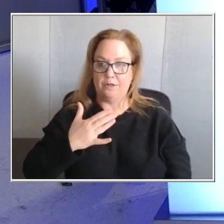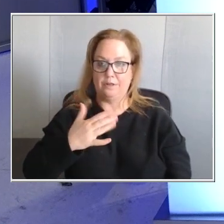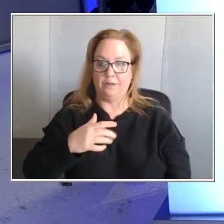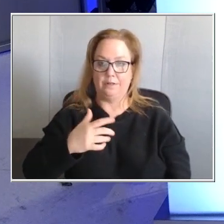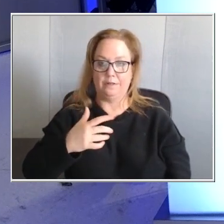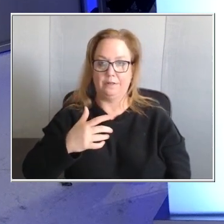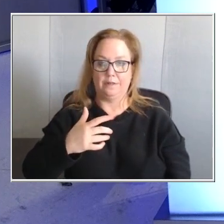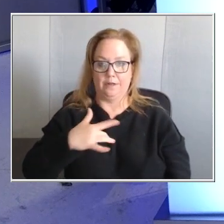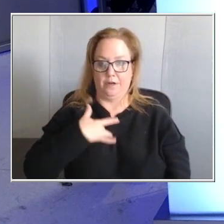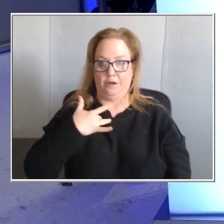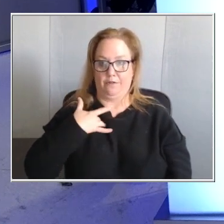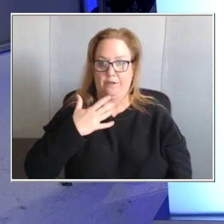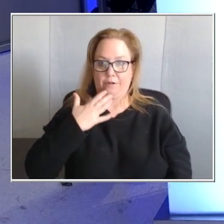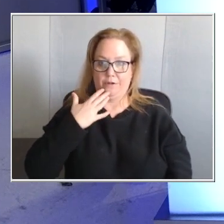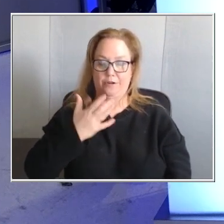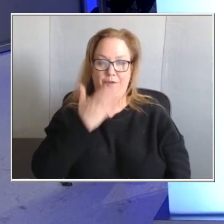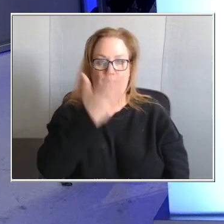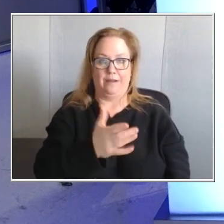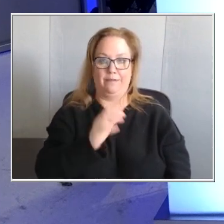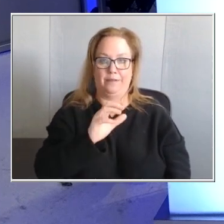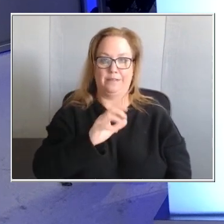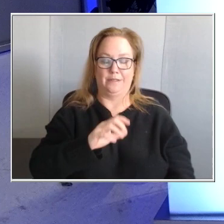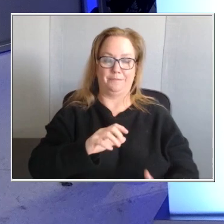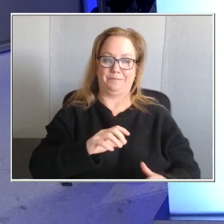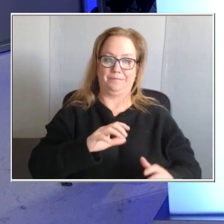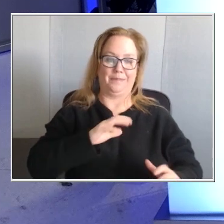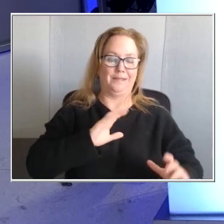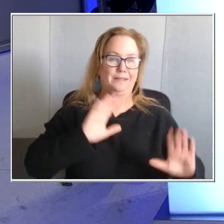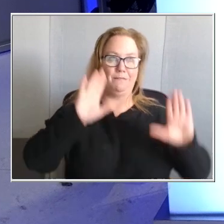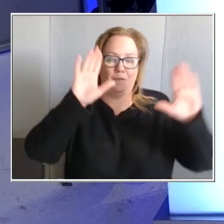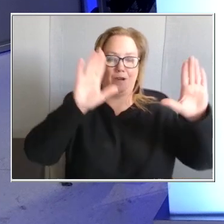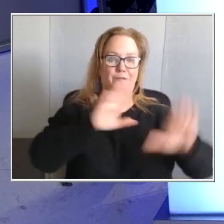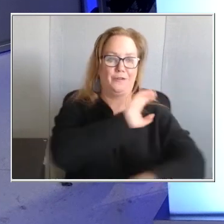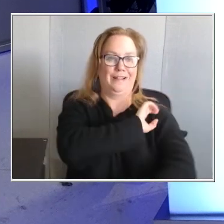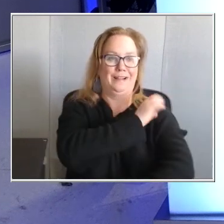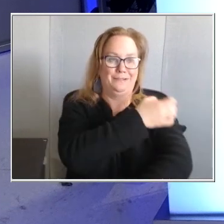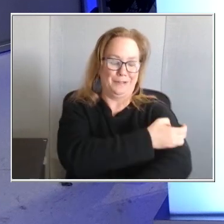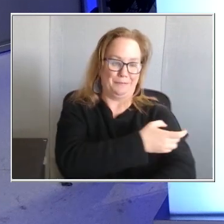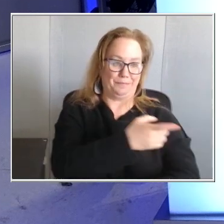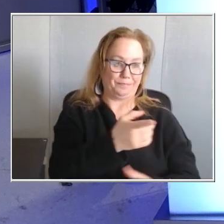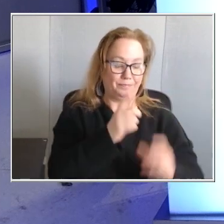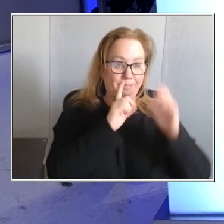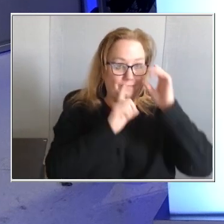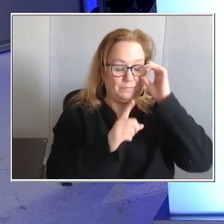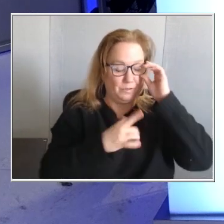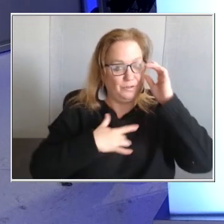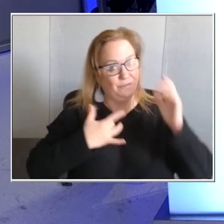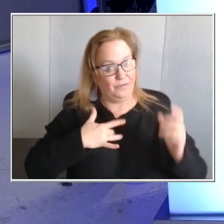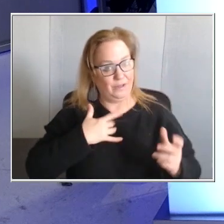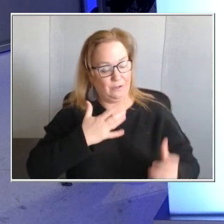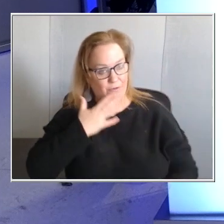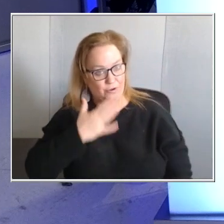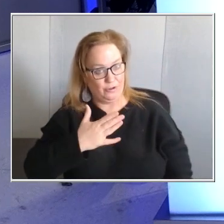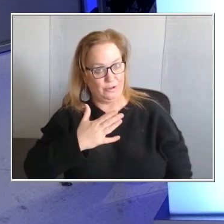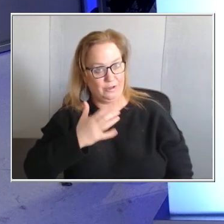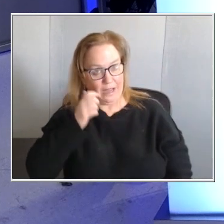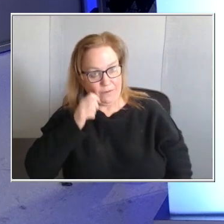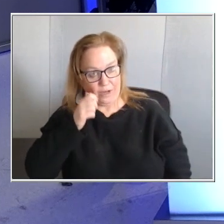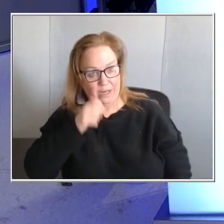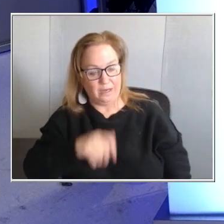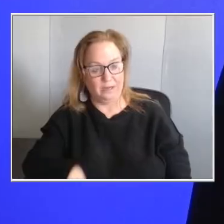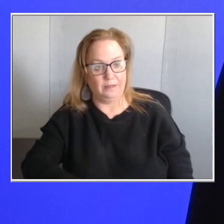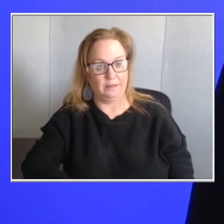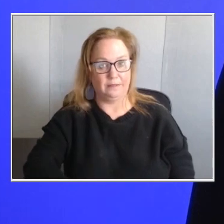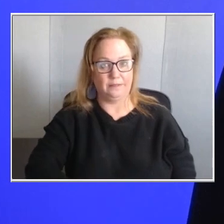I know you're feel you, really and you have good. this super Energizer Bunny thing going on with you, but do you truly feel good day in and day out? I